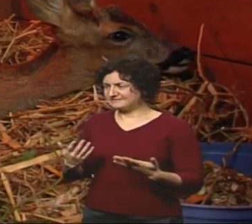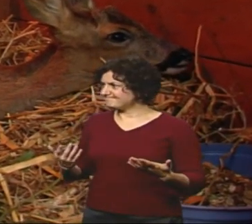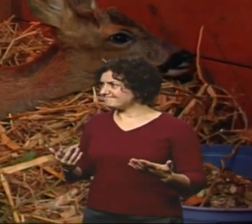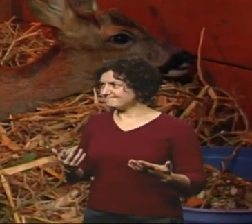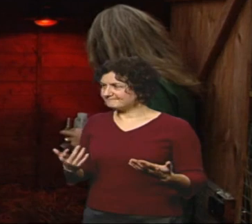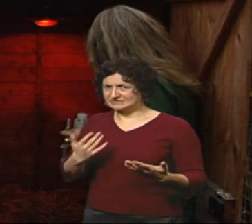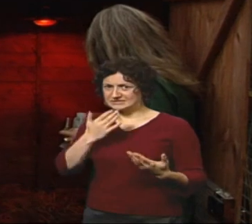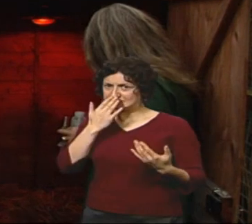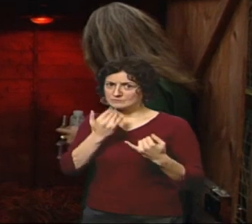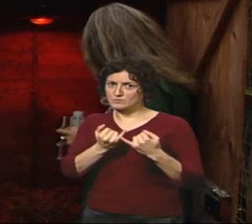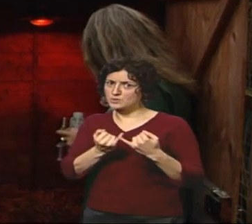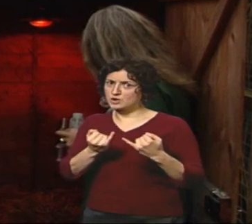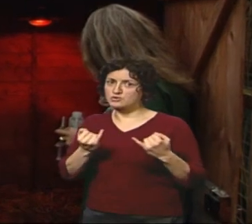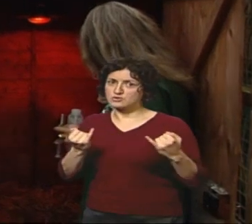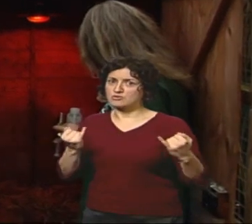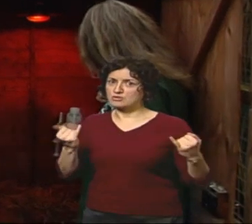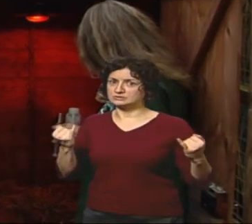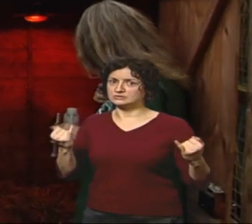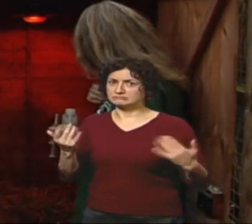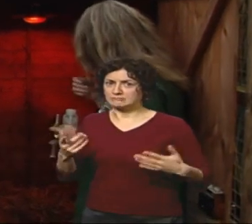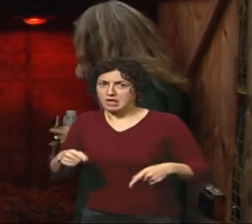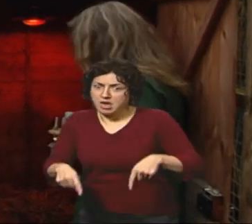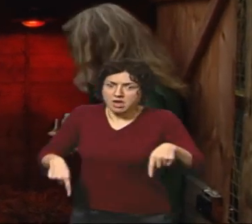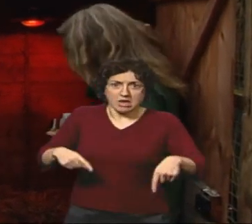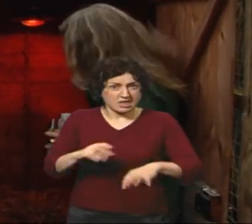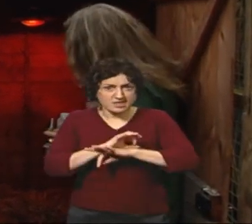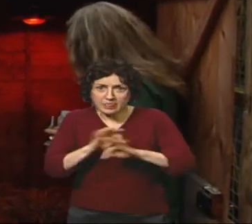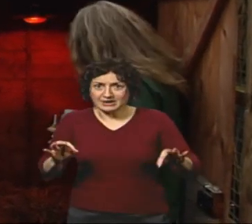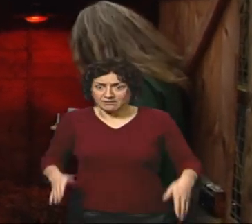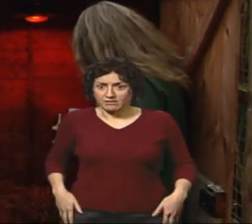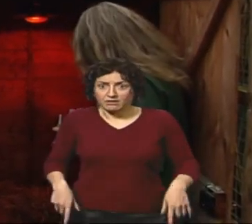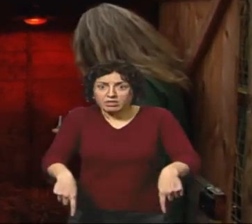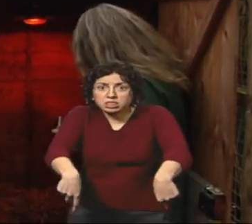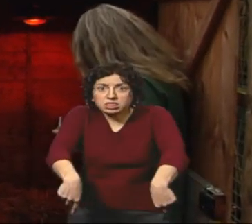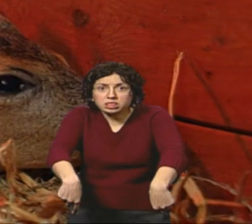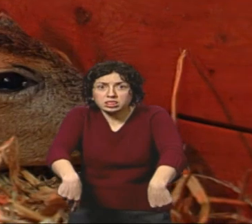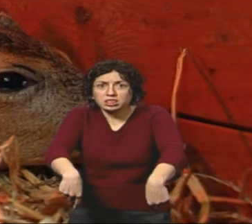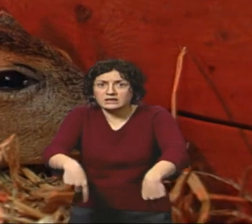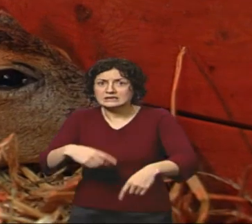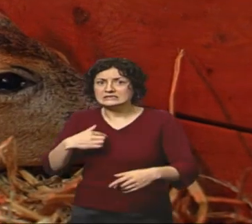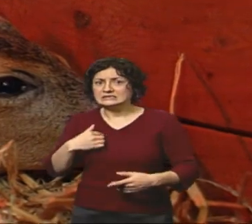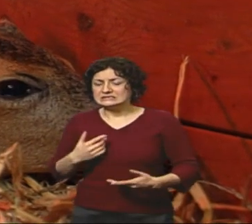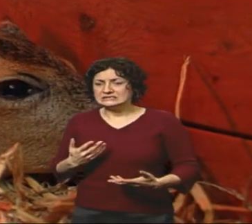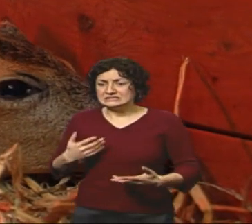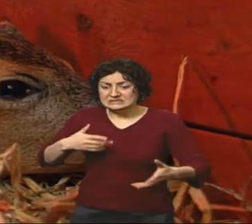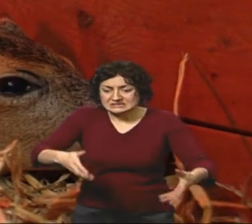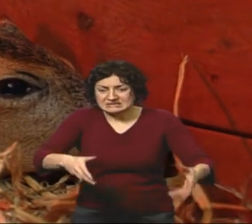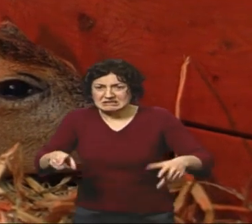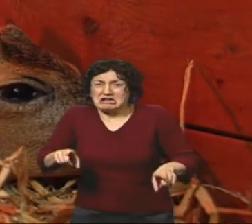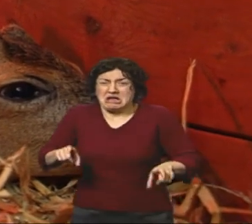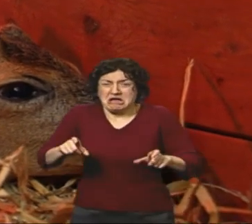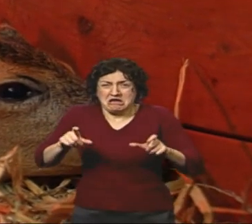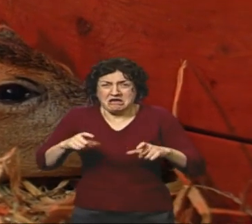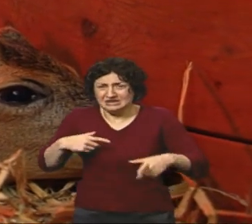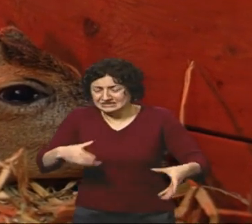got a bit worse. There's nothing in any of the forelegs. There's no movement, no control, and every time he moves, he cries. He can't sit